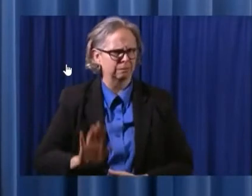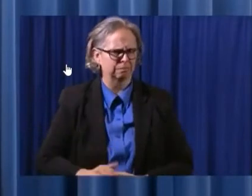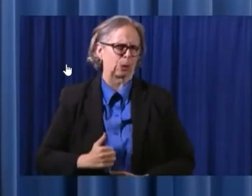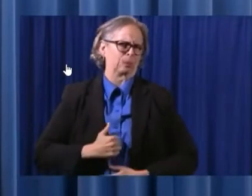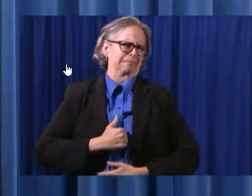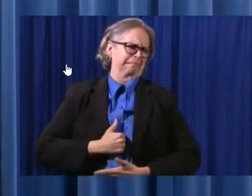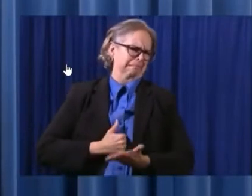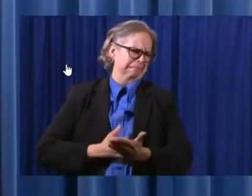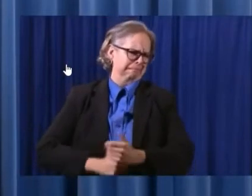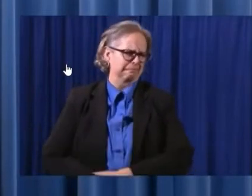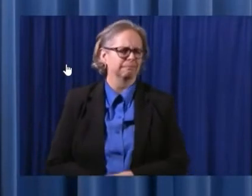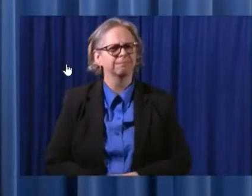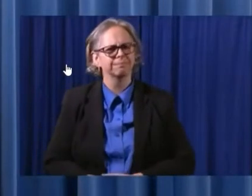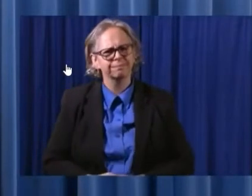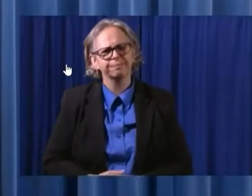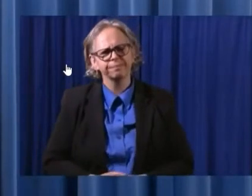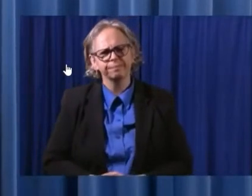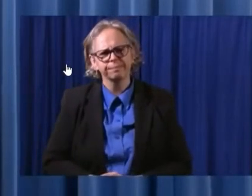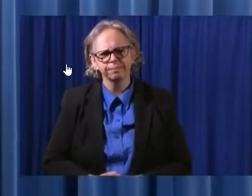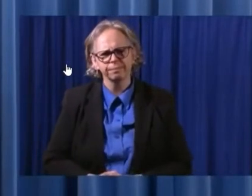Over the last few weeks,